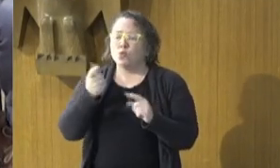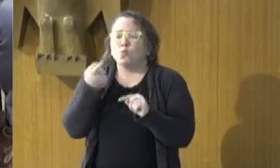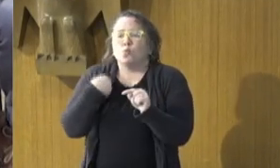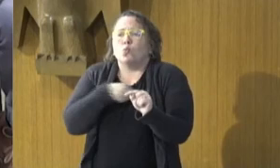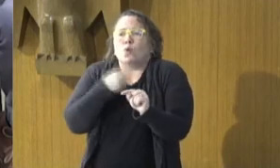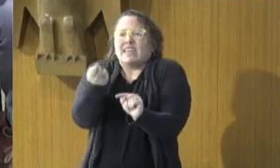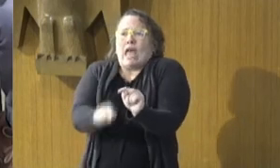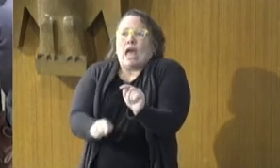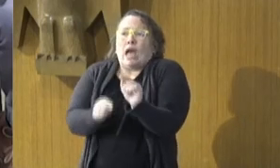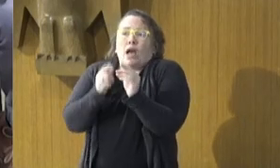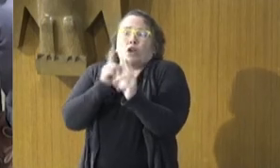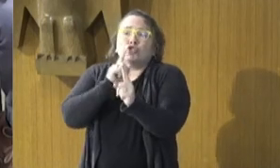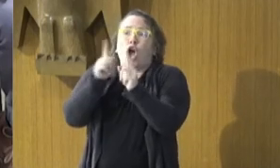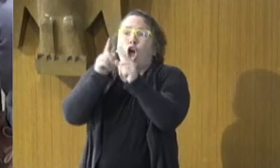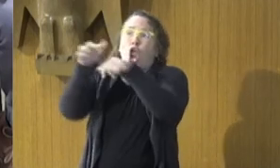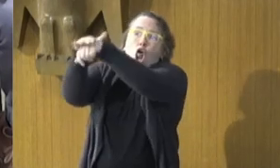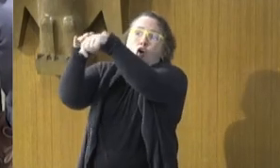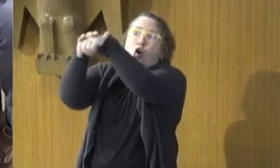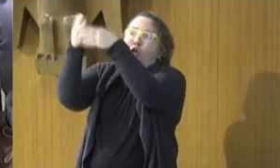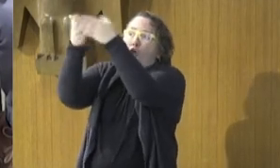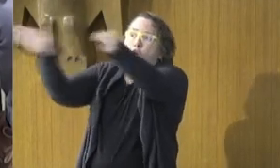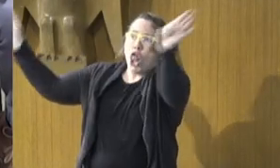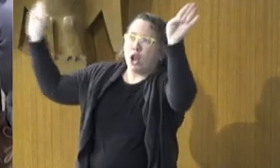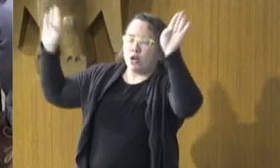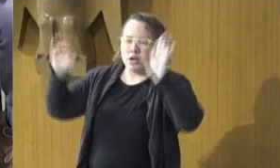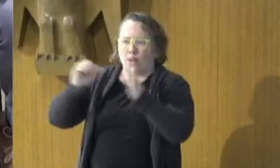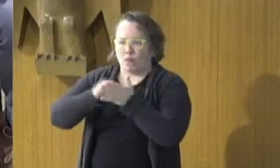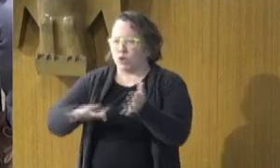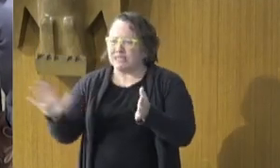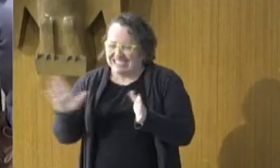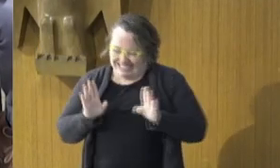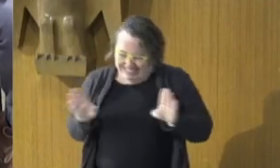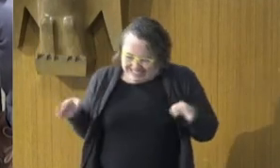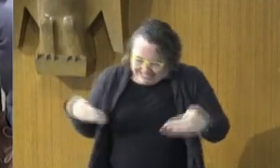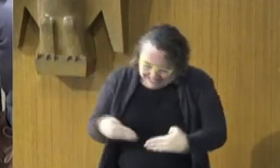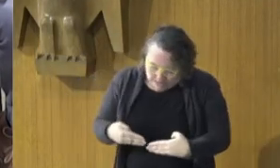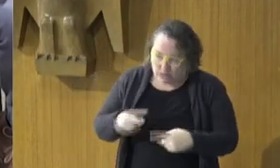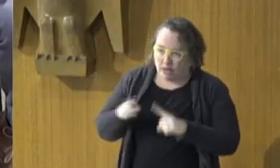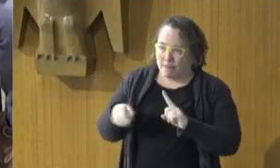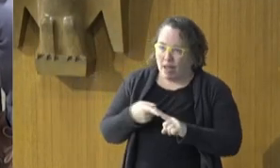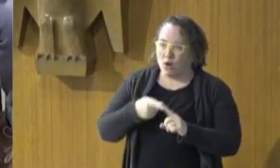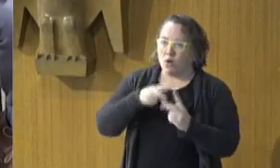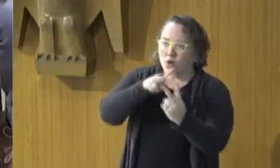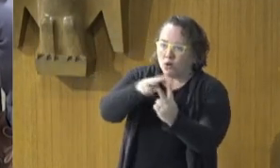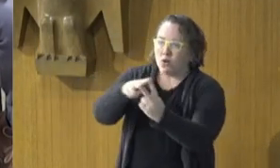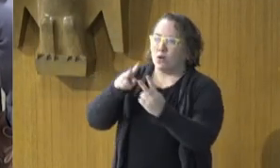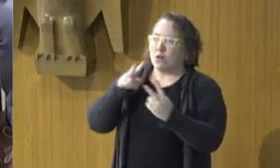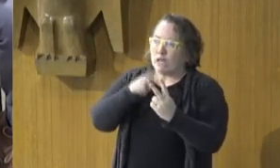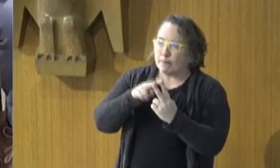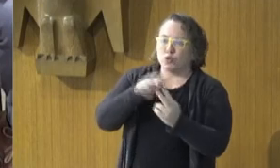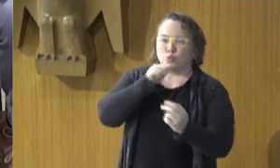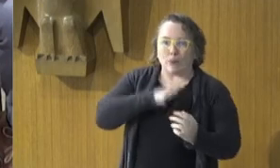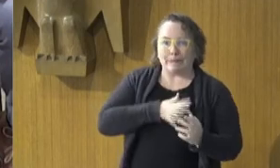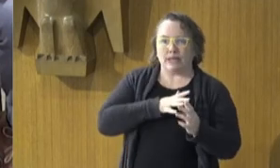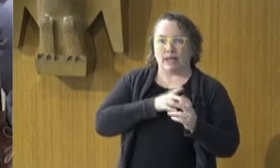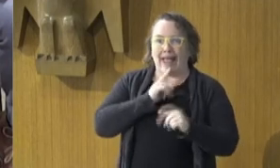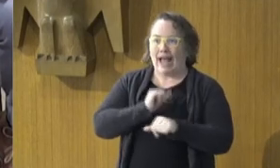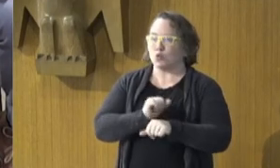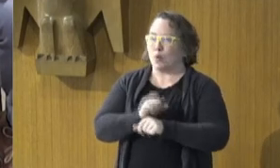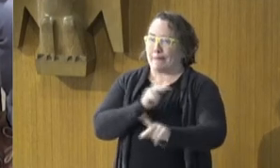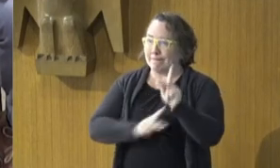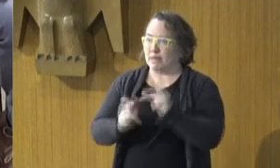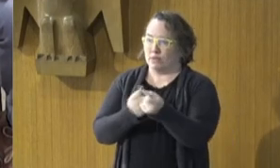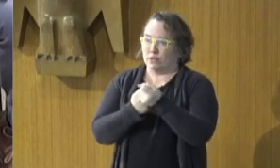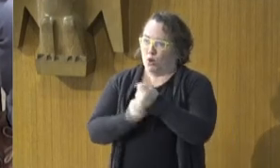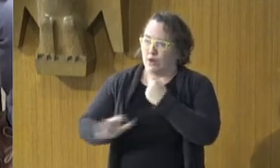this conversation. I think educating ourselves about what that actually means and why that's important to couples and to women, and then supporting women's choice